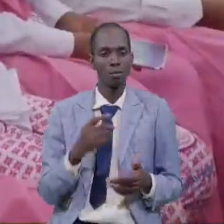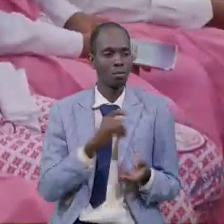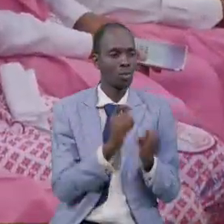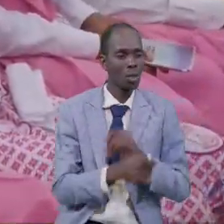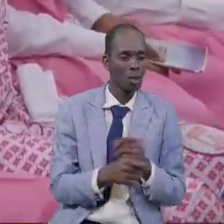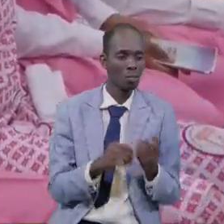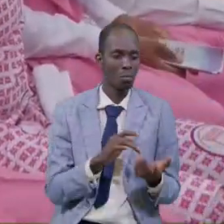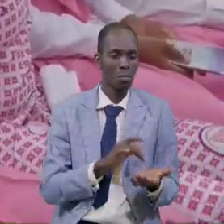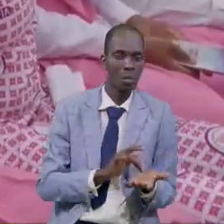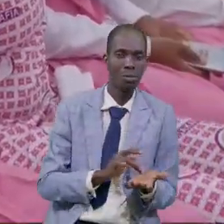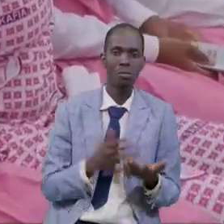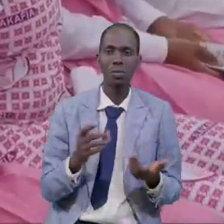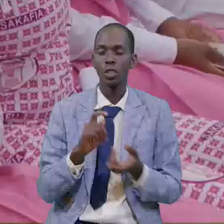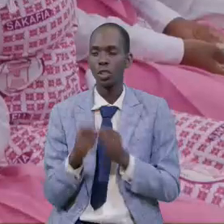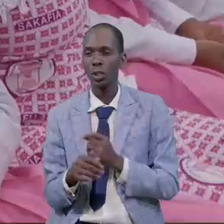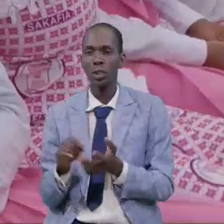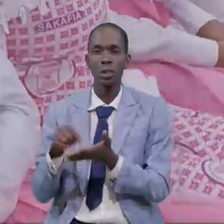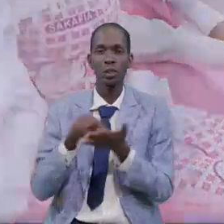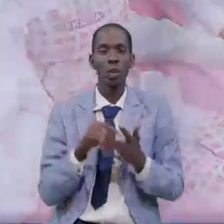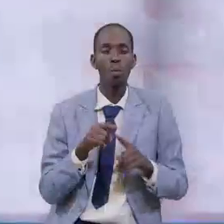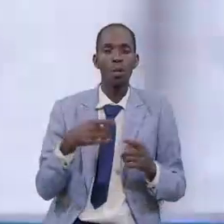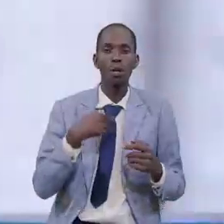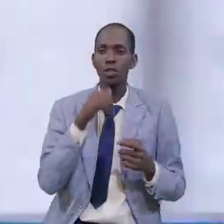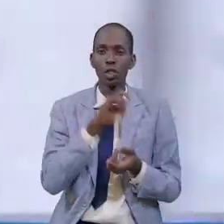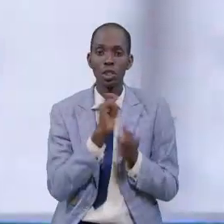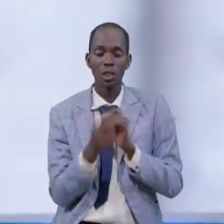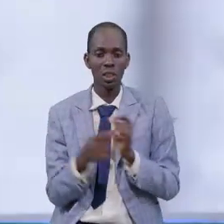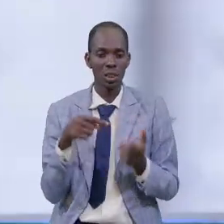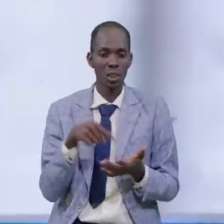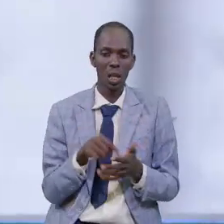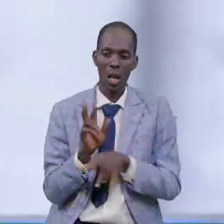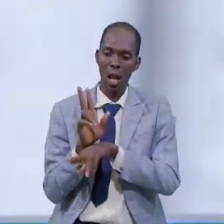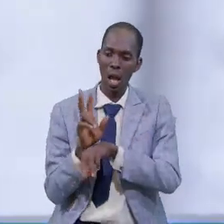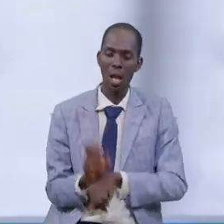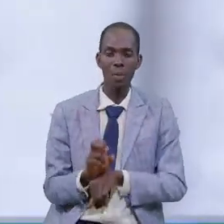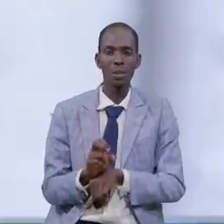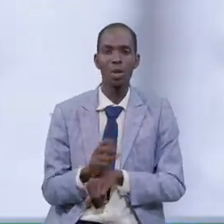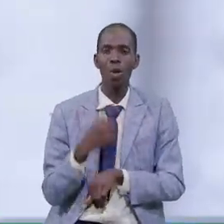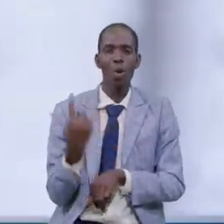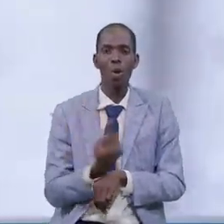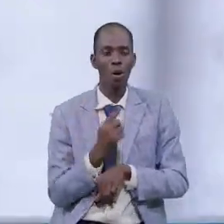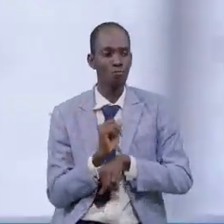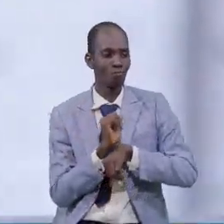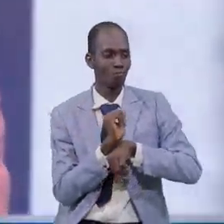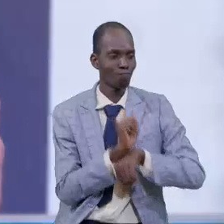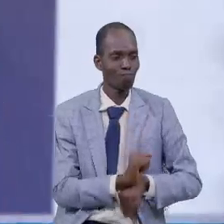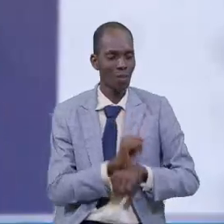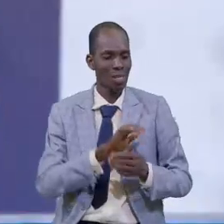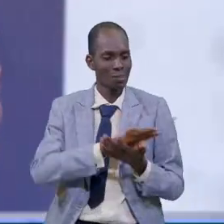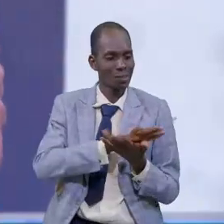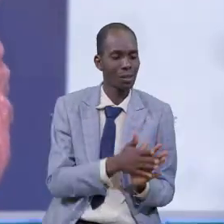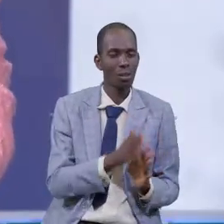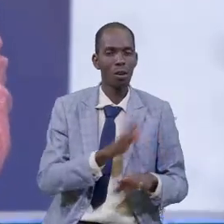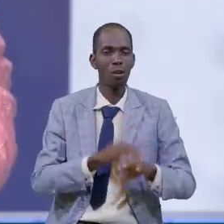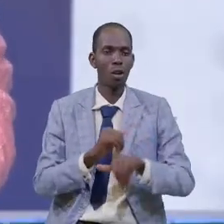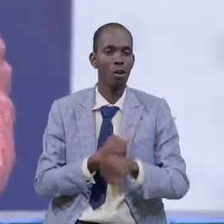not changed this habit within, trampling all over all the people and having your concept